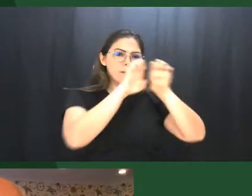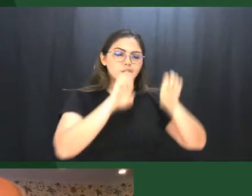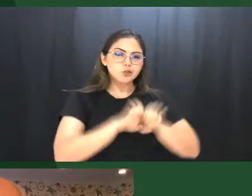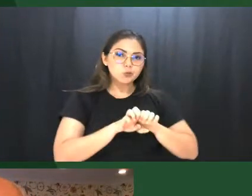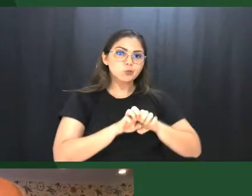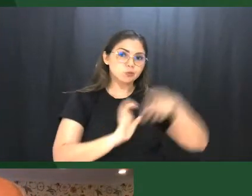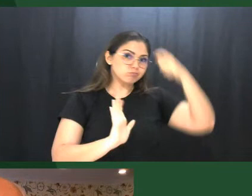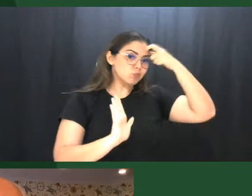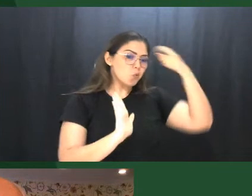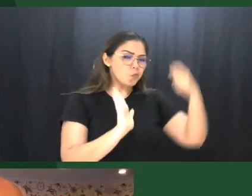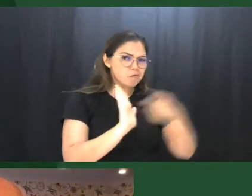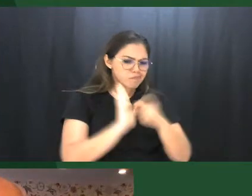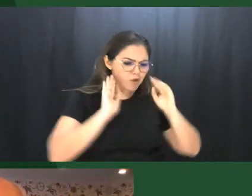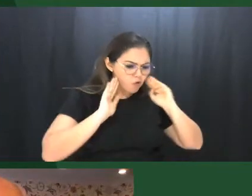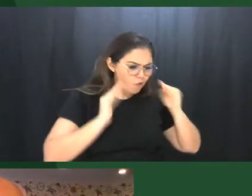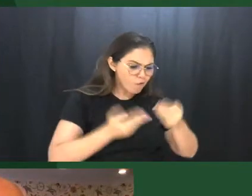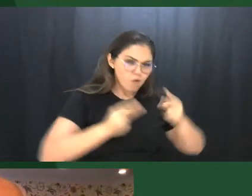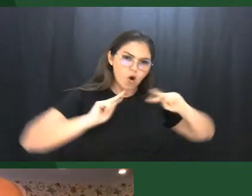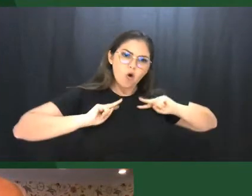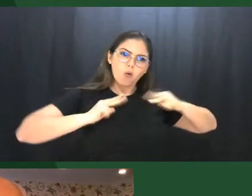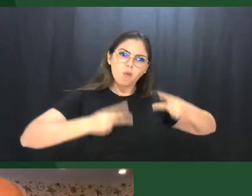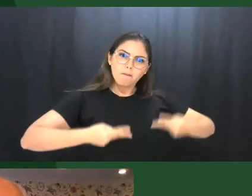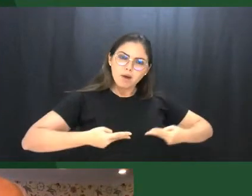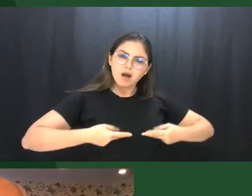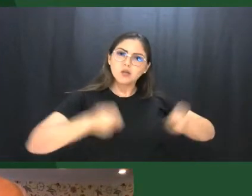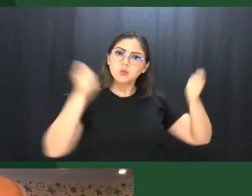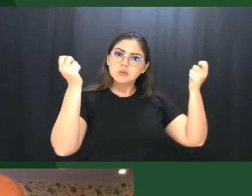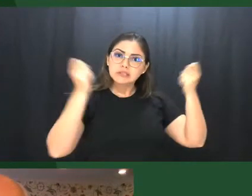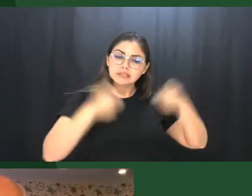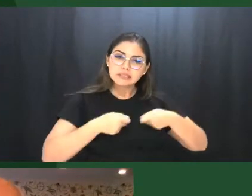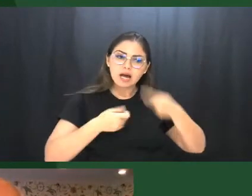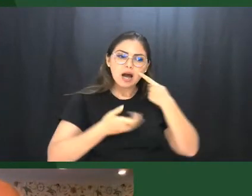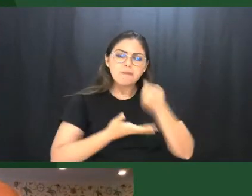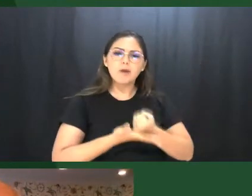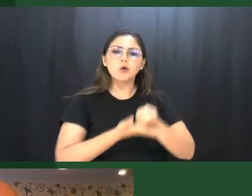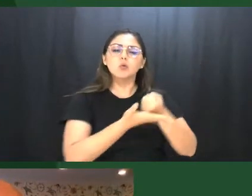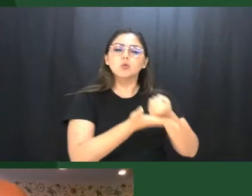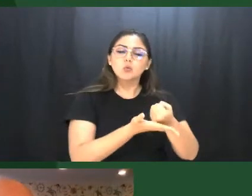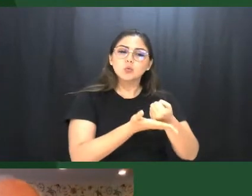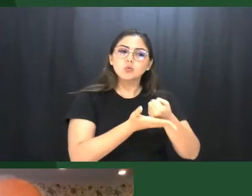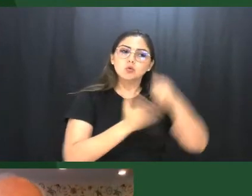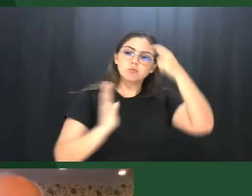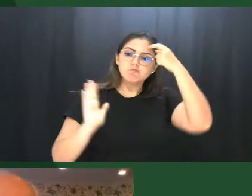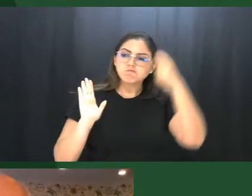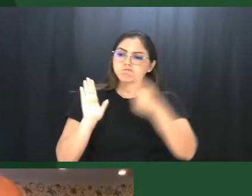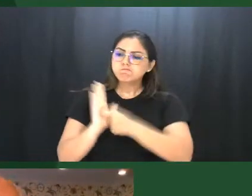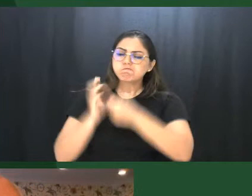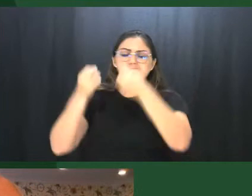Explainable artificial intelligence? Right.